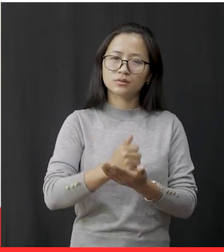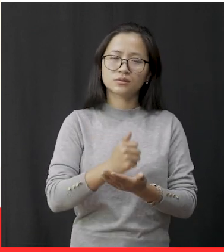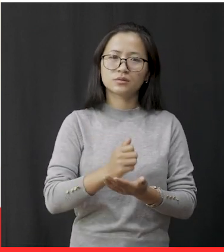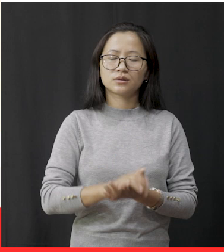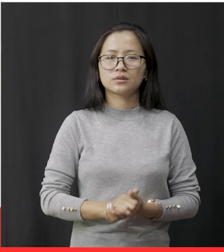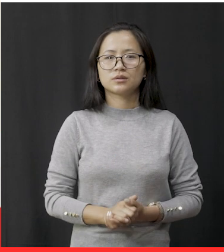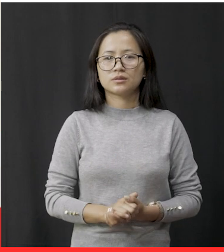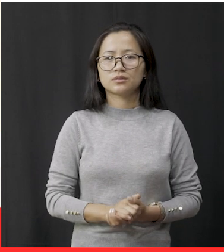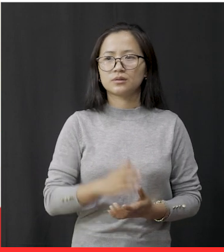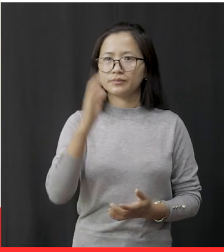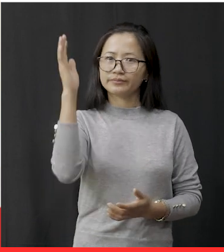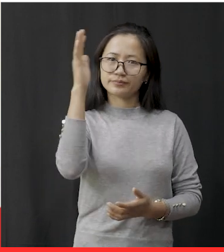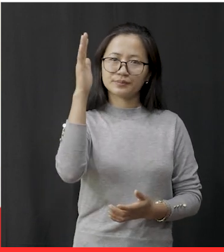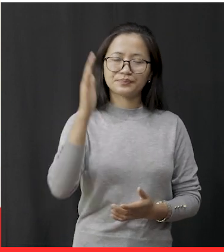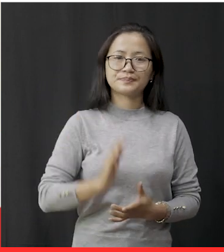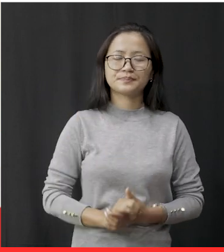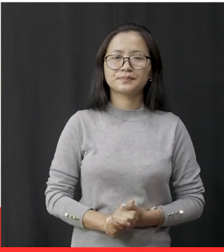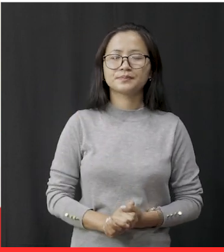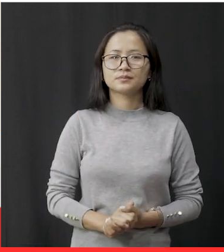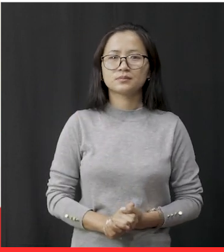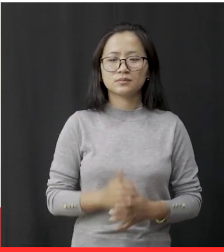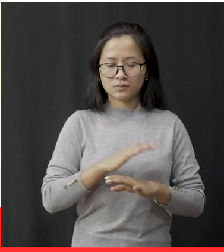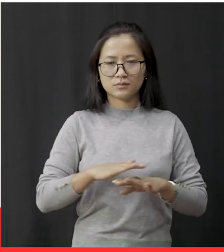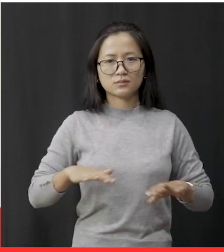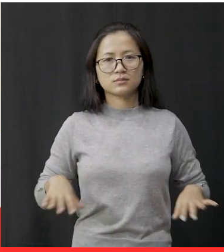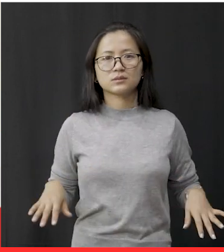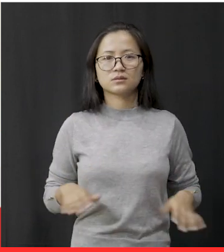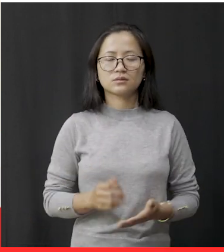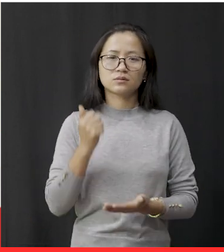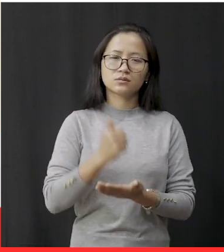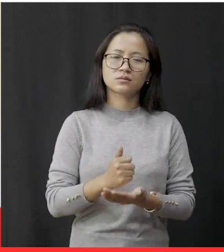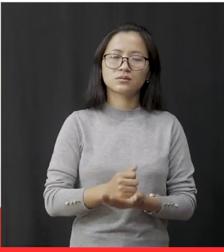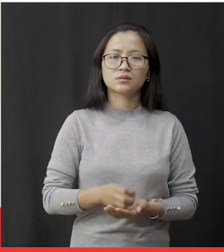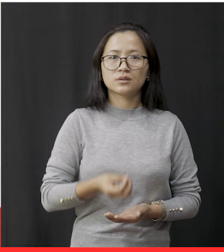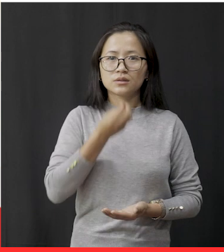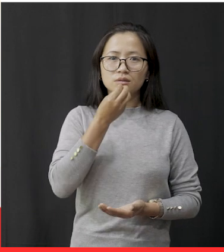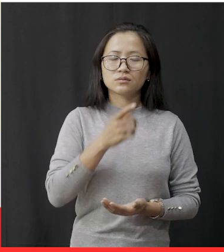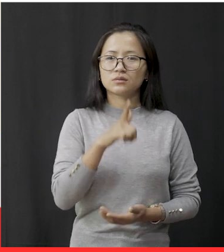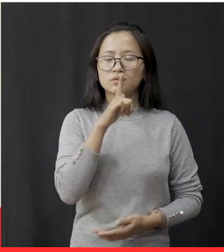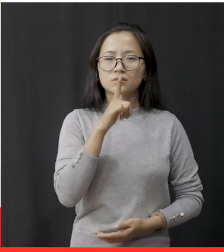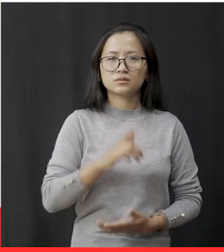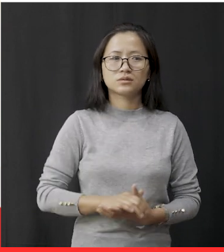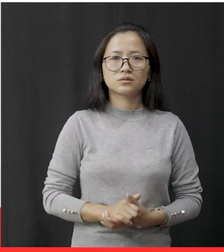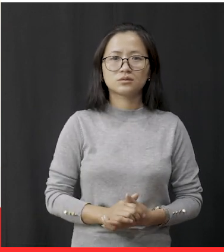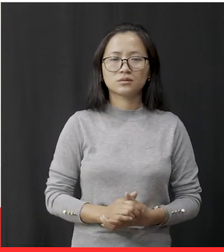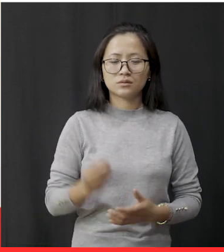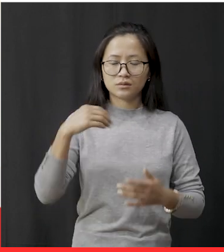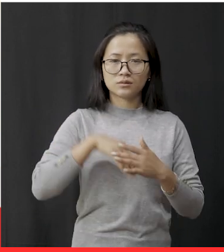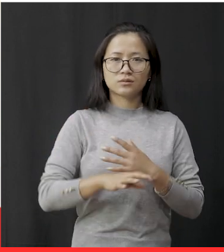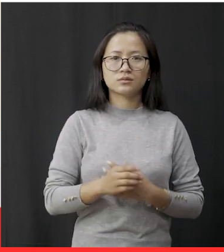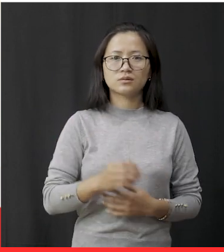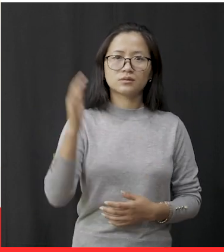during the afternoon, right? So students, we should eat lunch in the